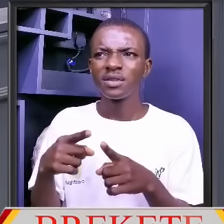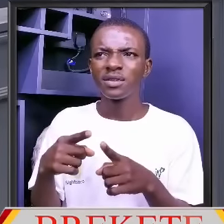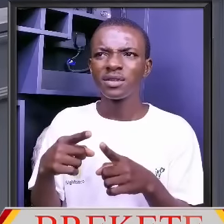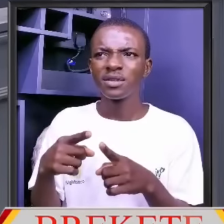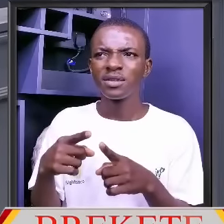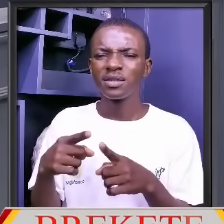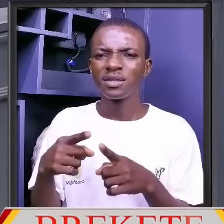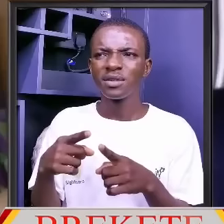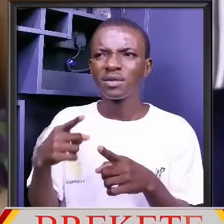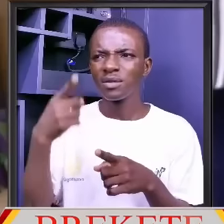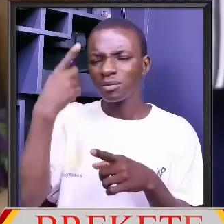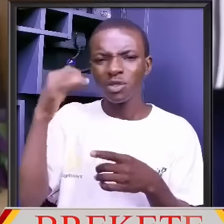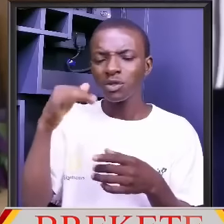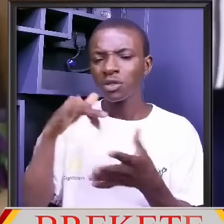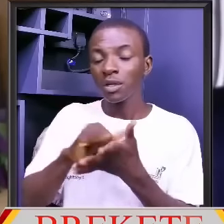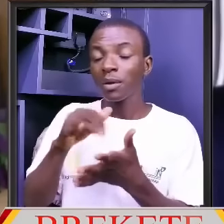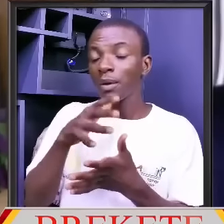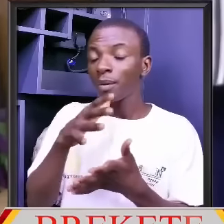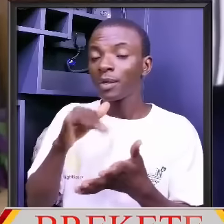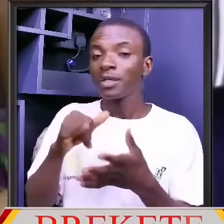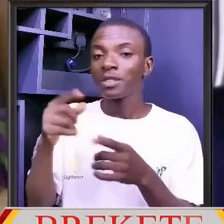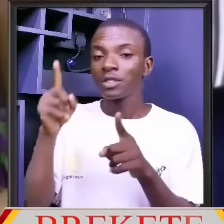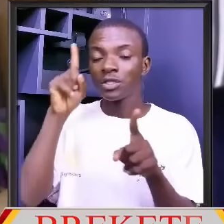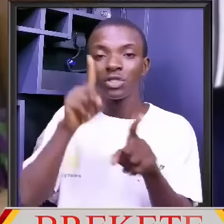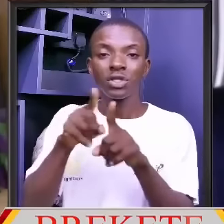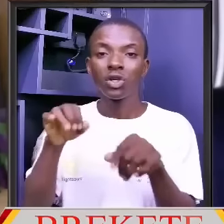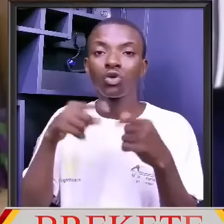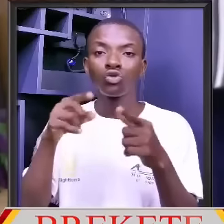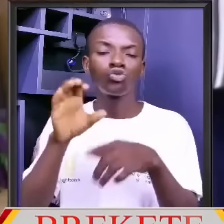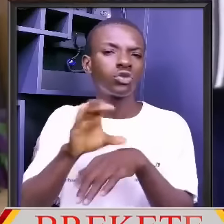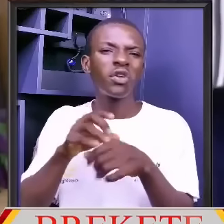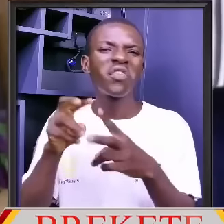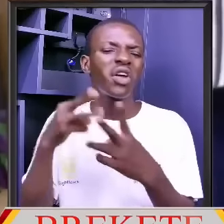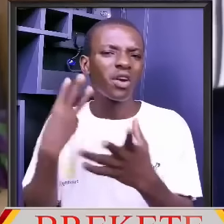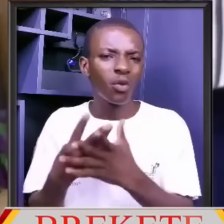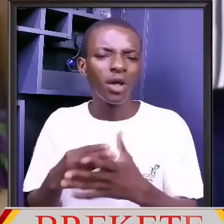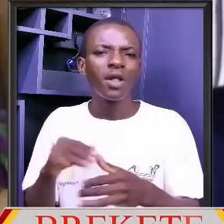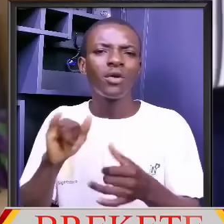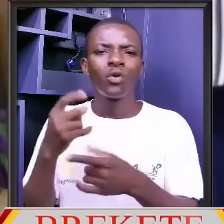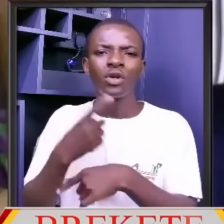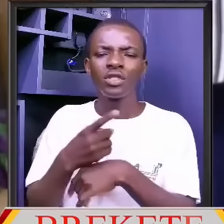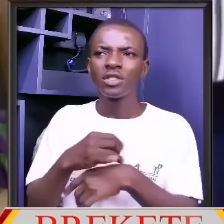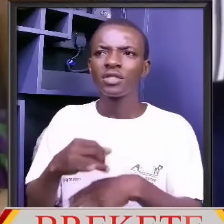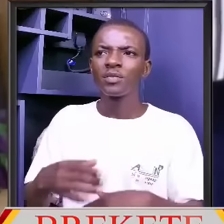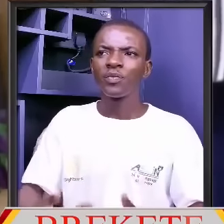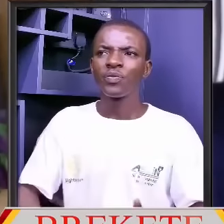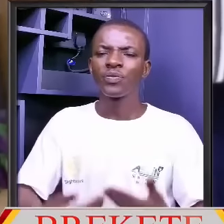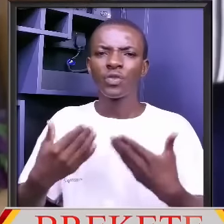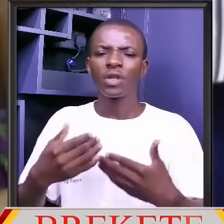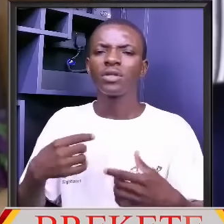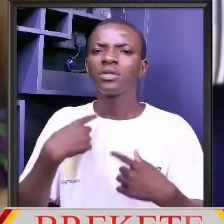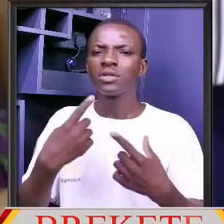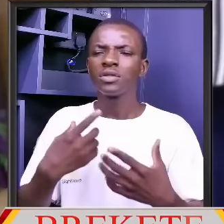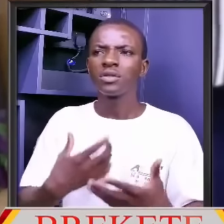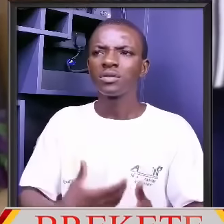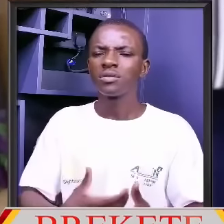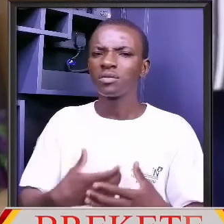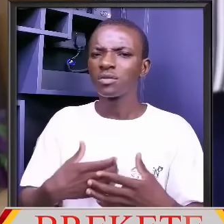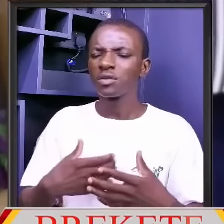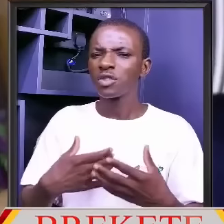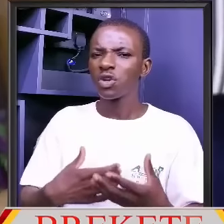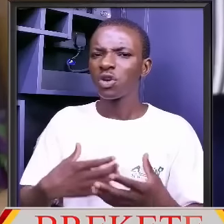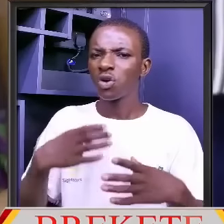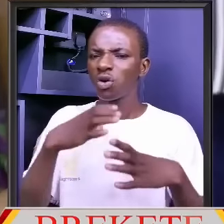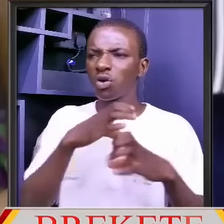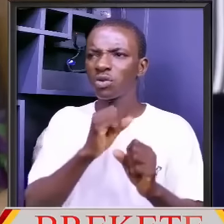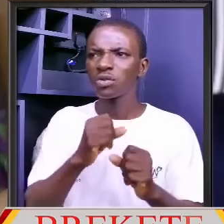I can't say, because that my mama's sister, they go church where. Now one day, I can't summon my mind courage. I can't tell